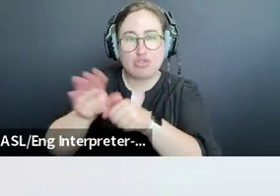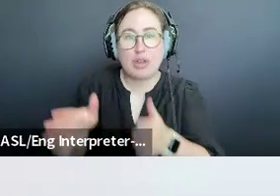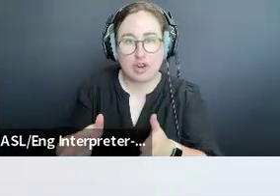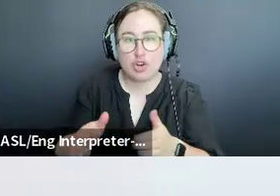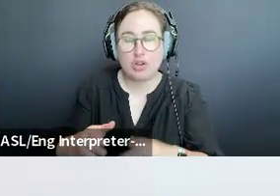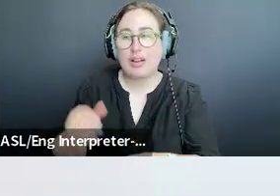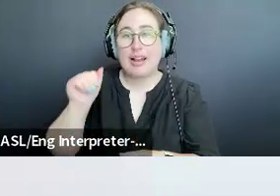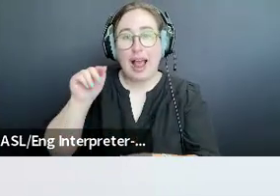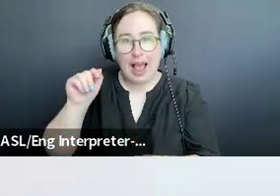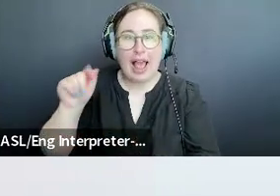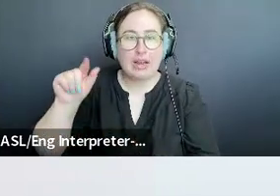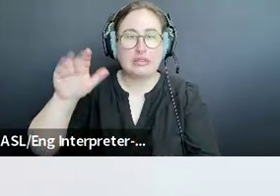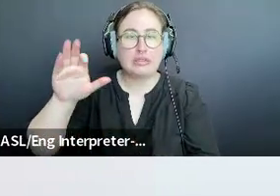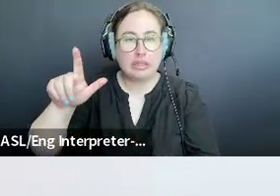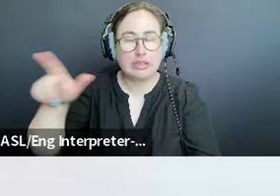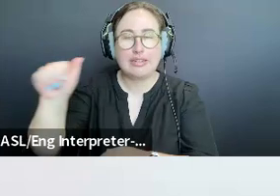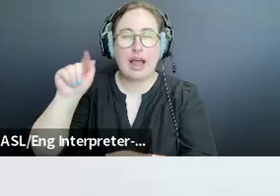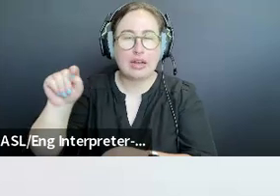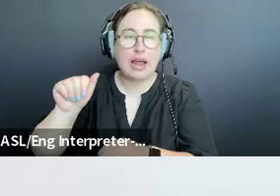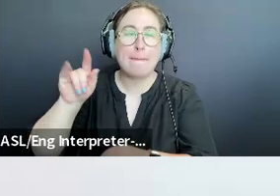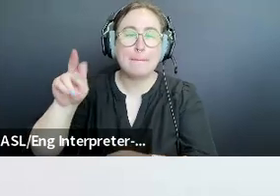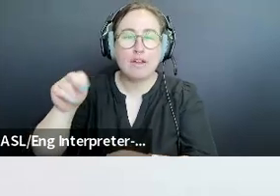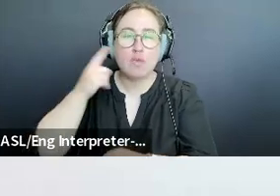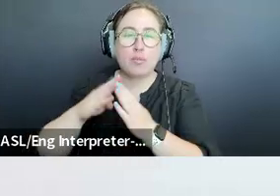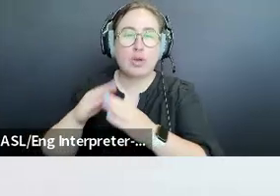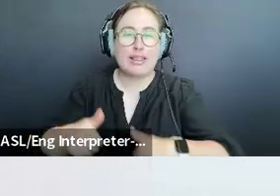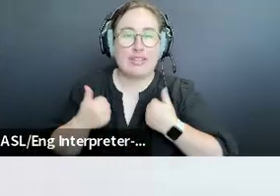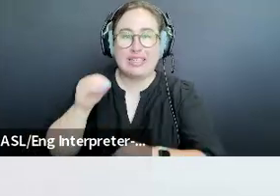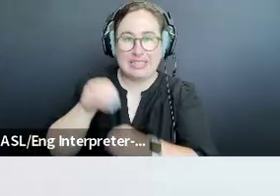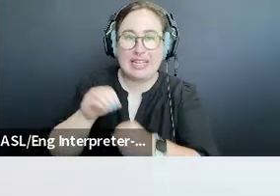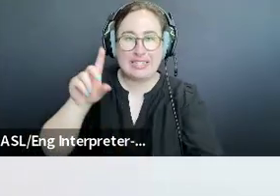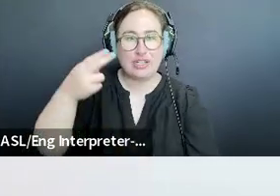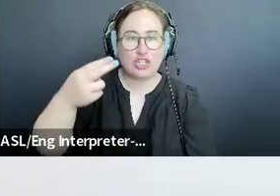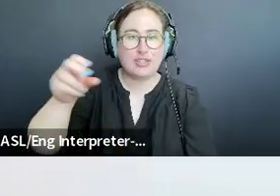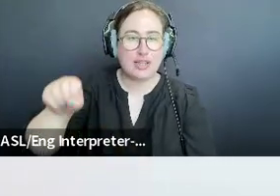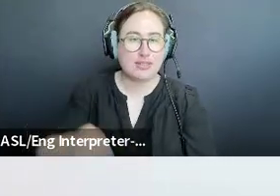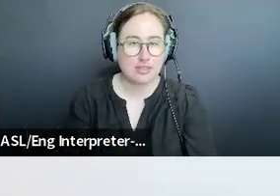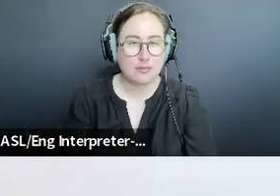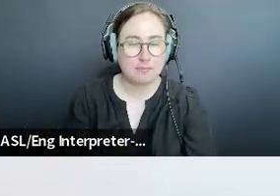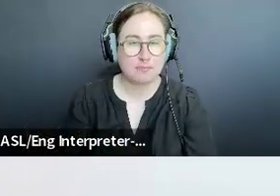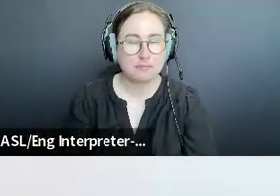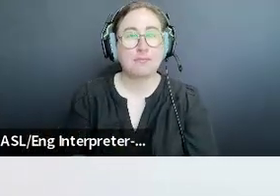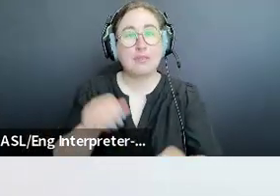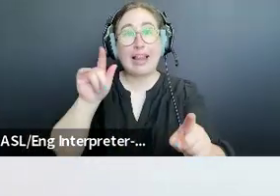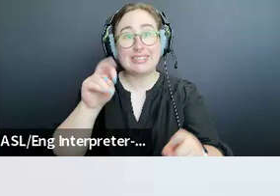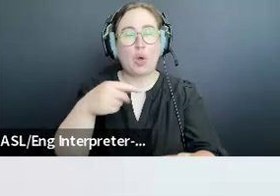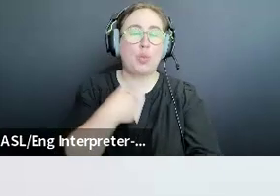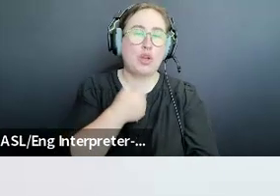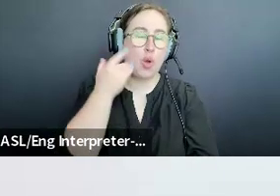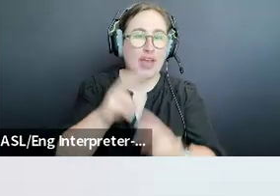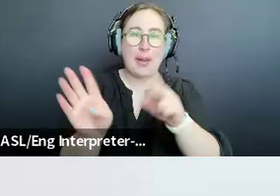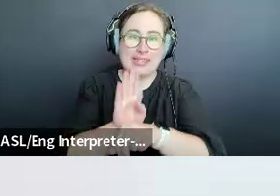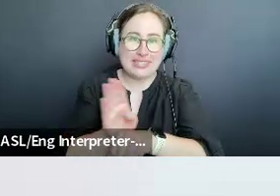Aging at the Administration for Community Living in the U.S. Department of Health and Human Services. Alison, we know you're very